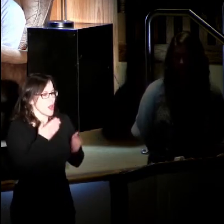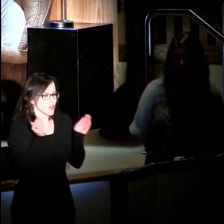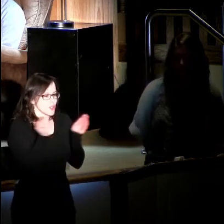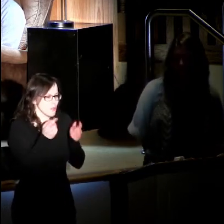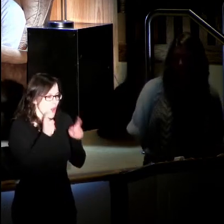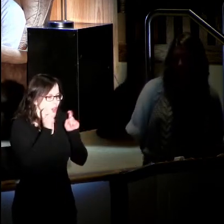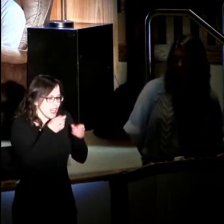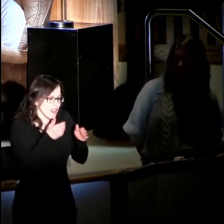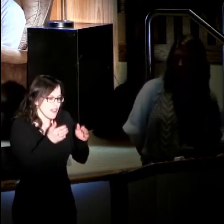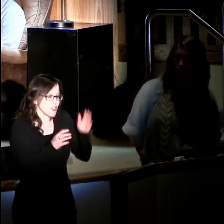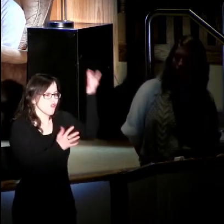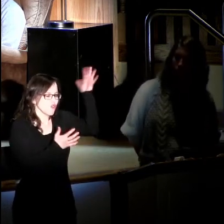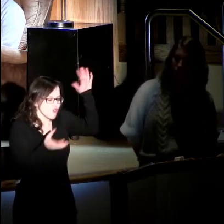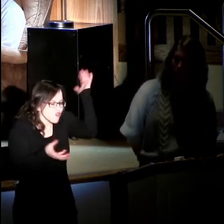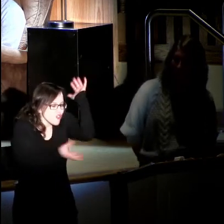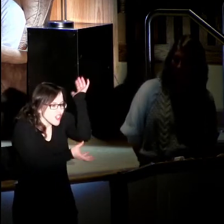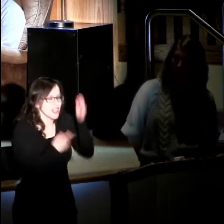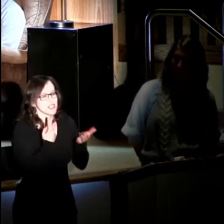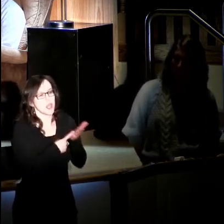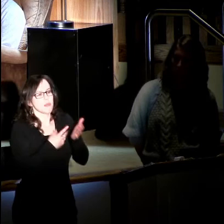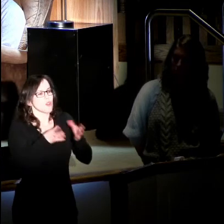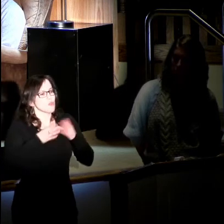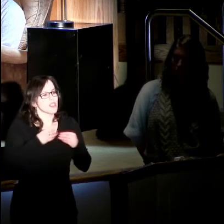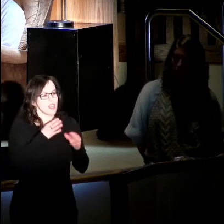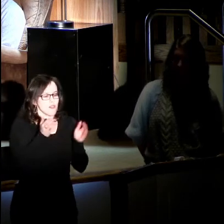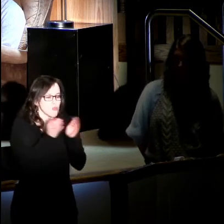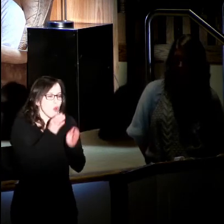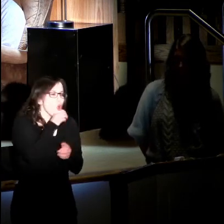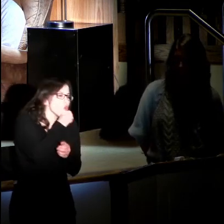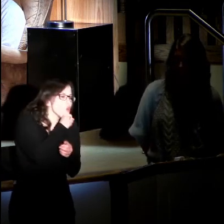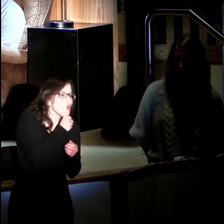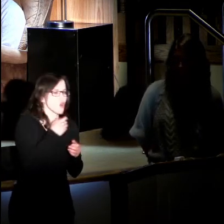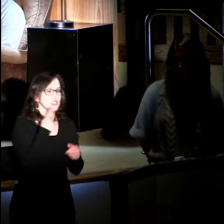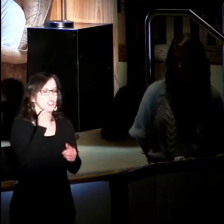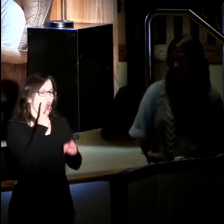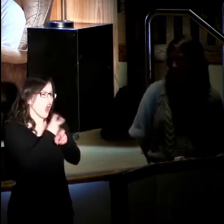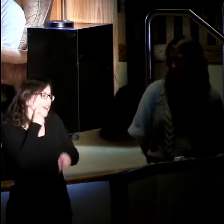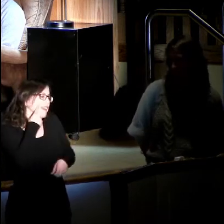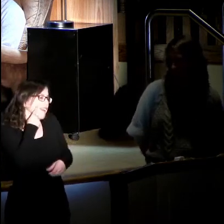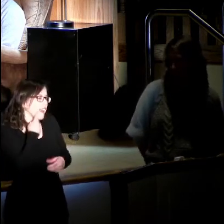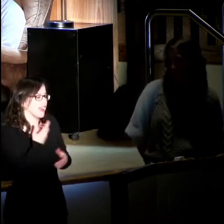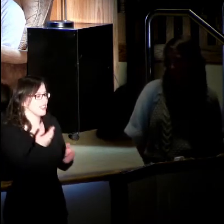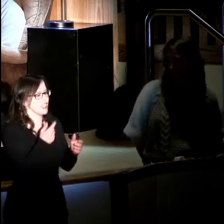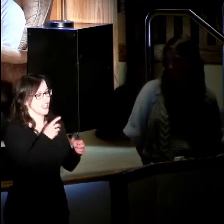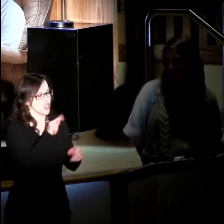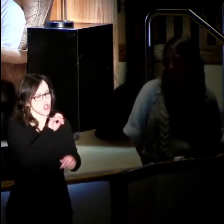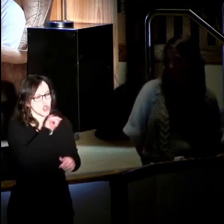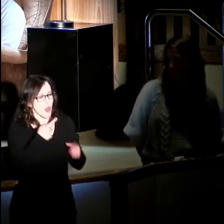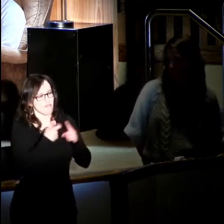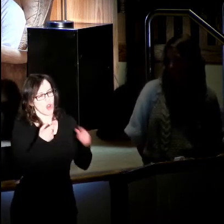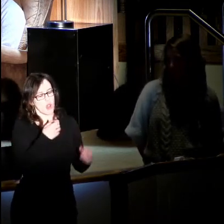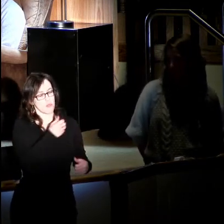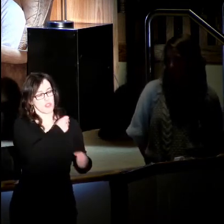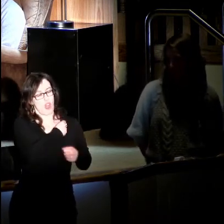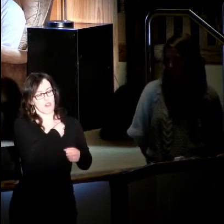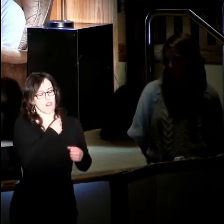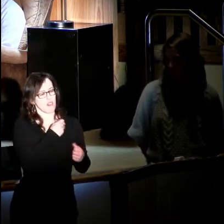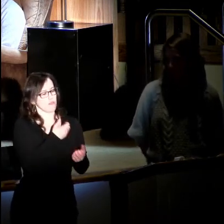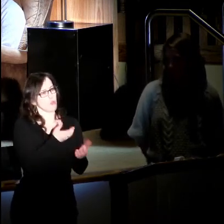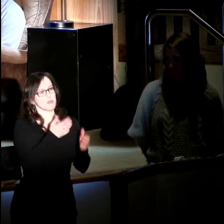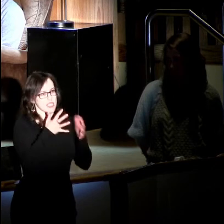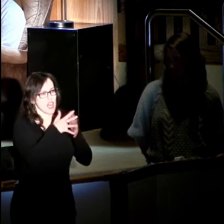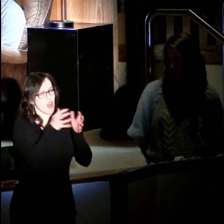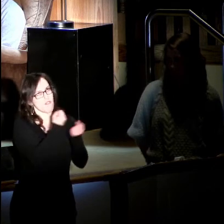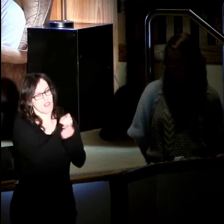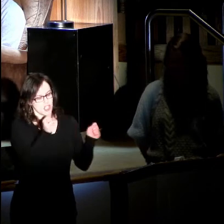we'd get a tangerine, some hard candy, and maybe a toy from the Salvation Army. We didn't have much. Of course, neither did